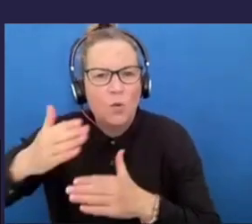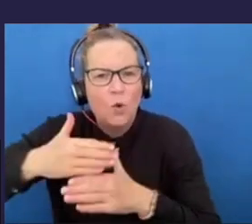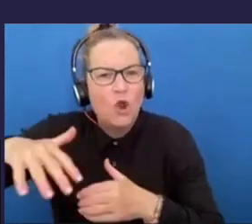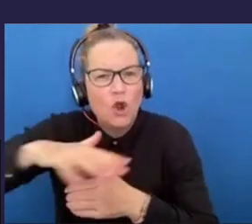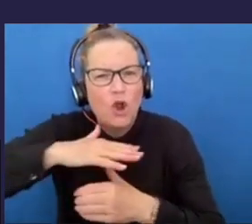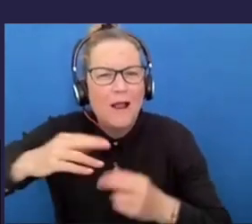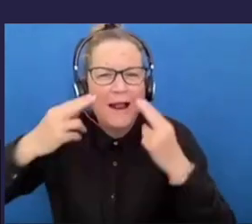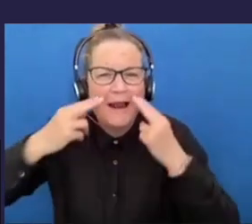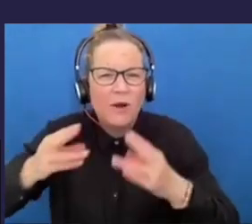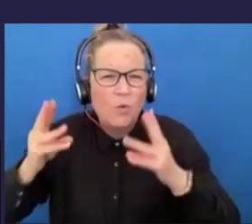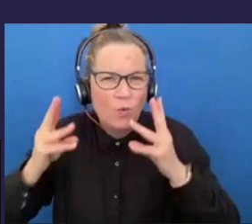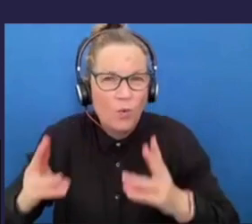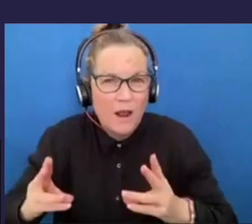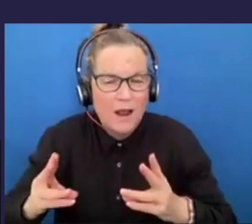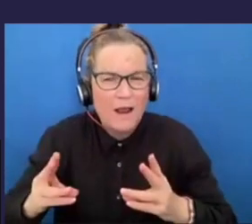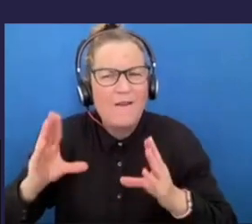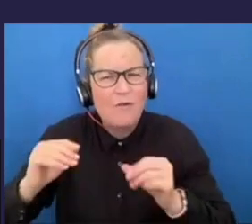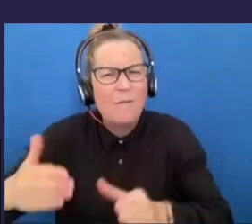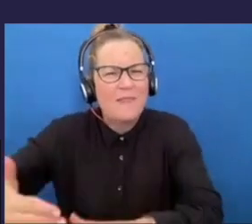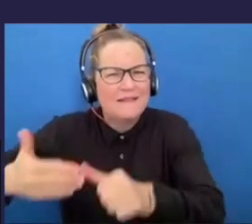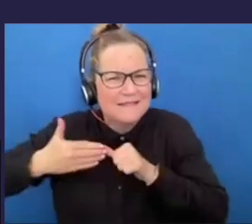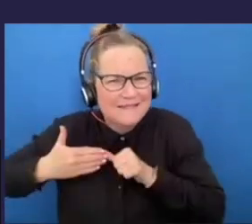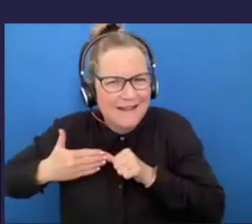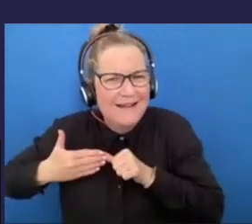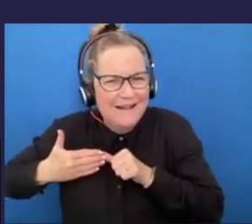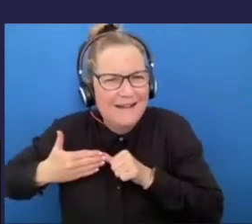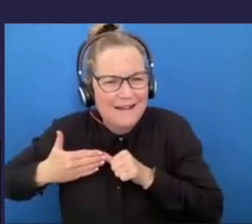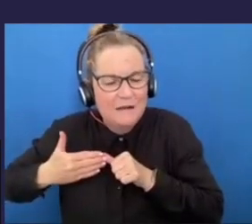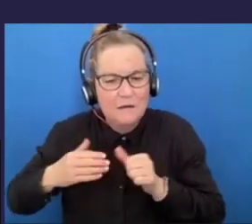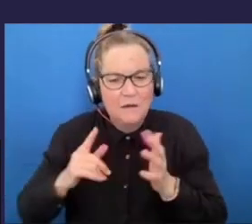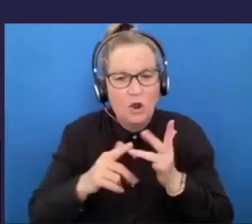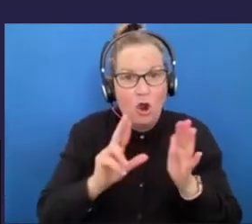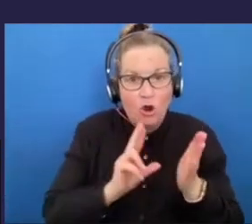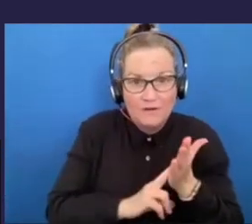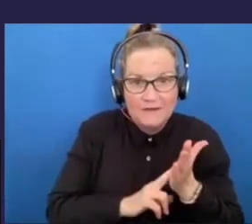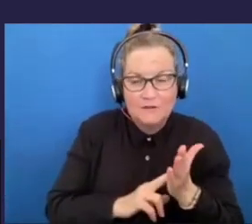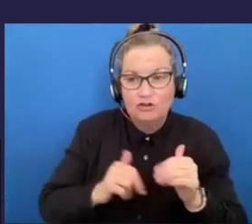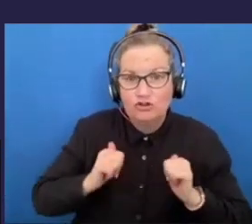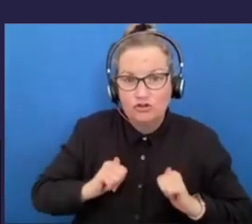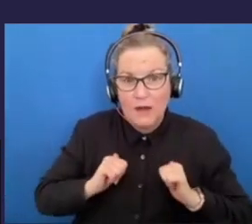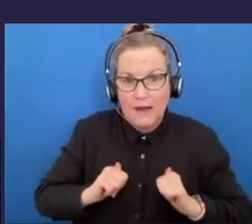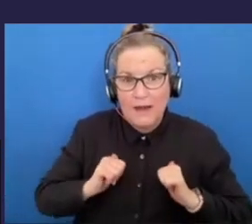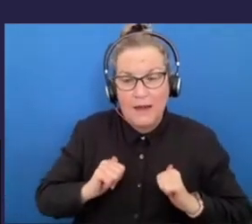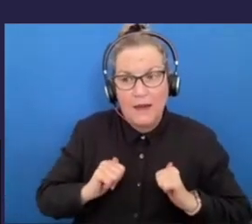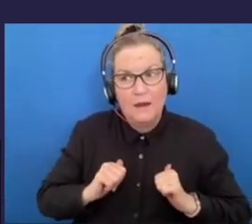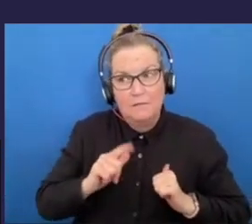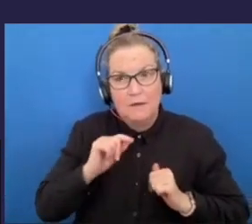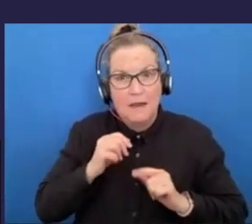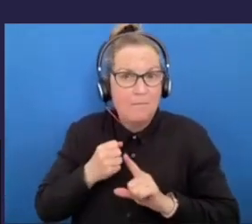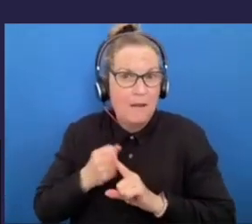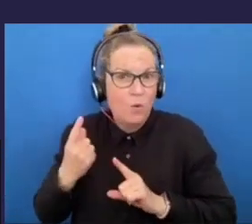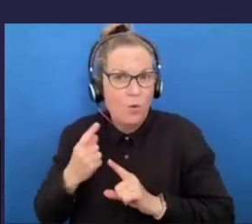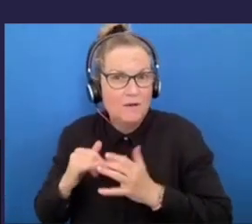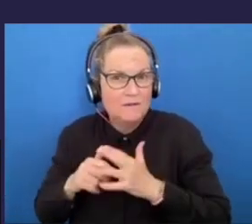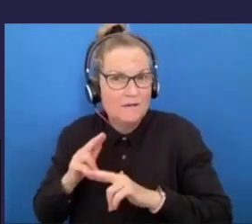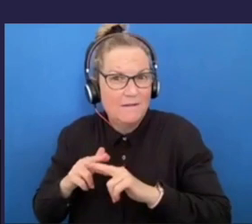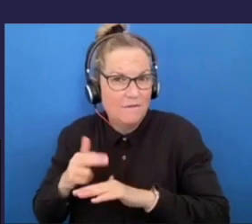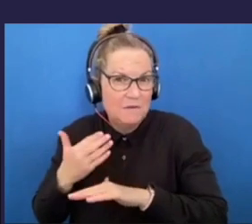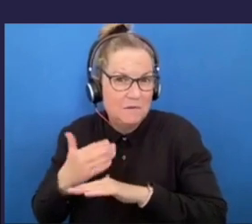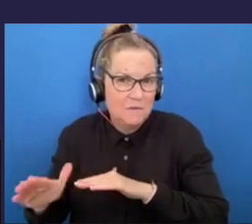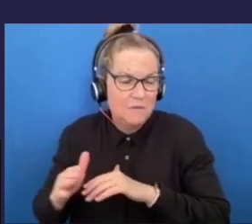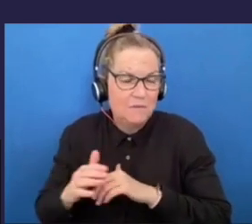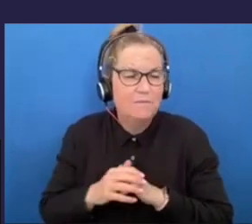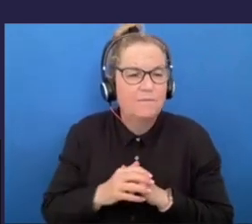outset. Let's view the different ways orientation and training can impact the worker. But first, I want to emphasize two key